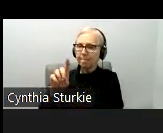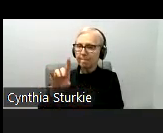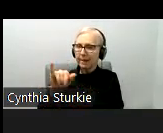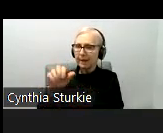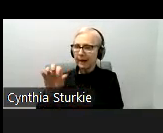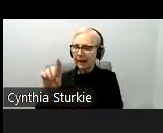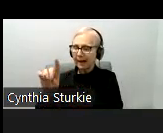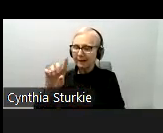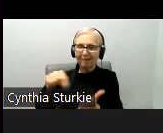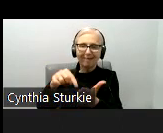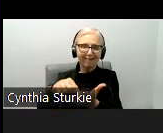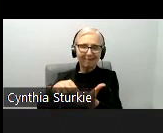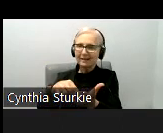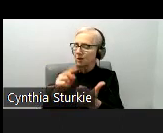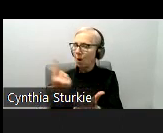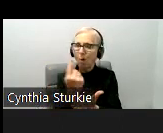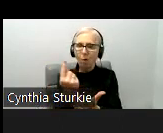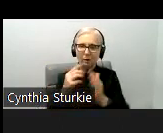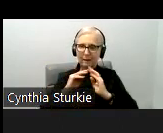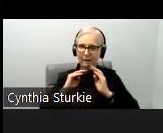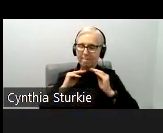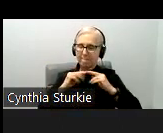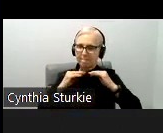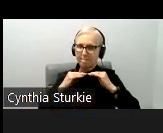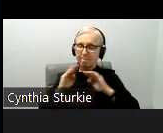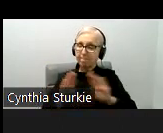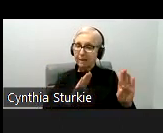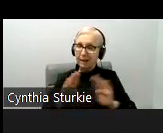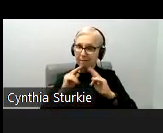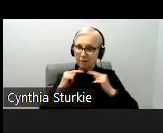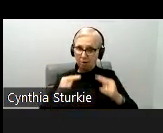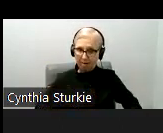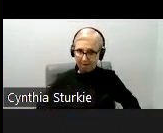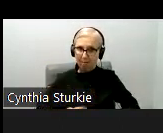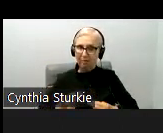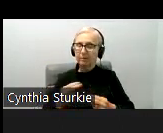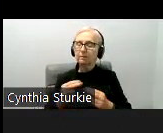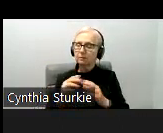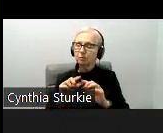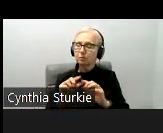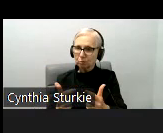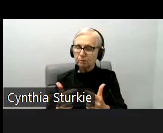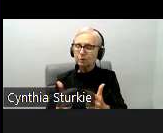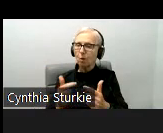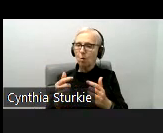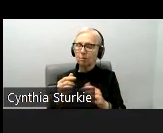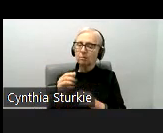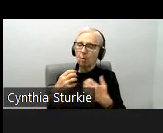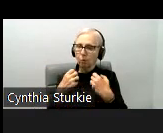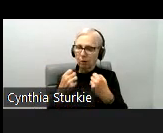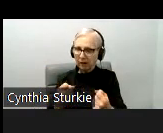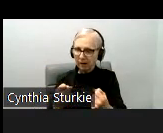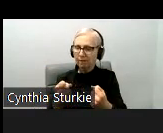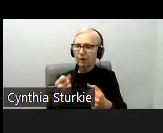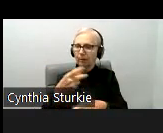an endorsement for behavioral health entities or safety net providers that are providing recovery supports